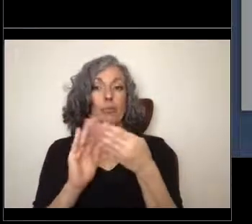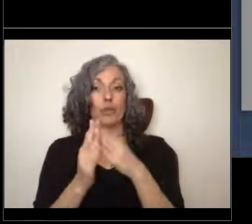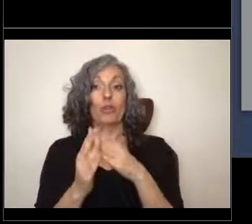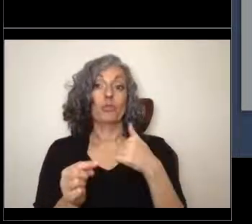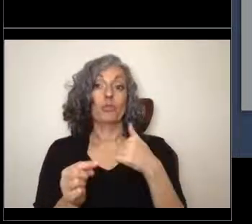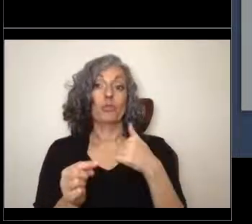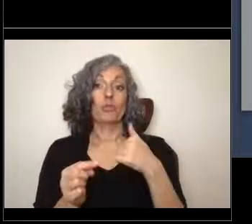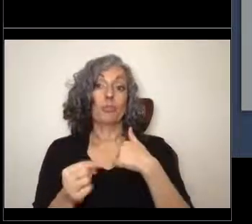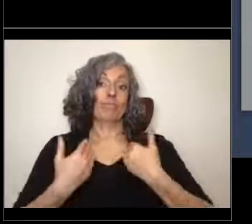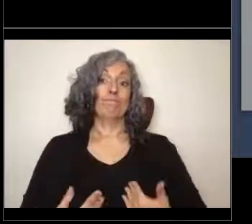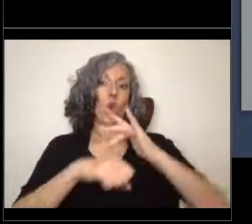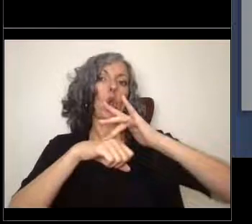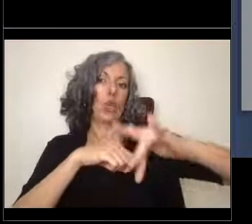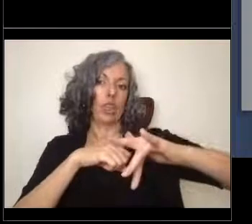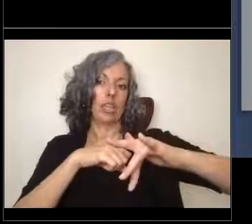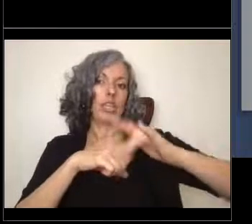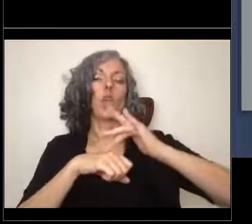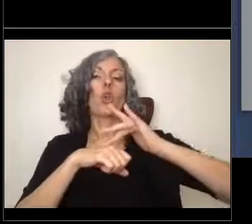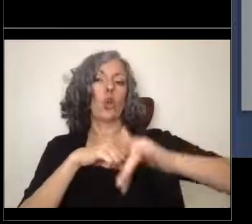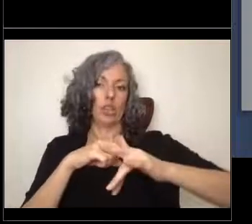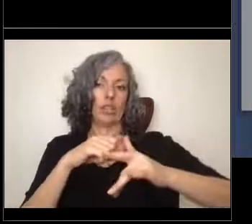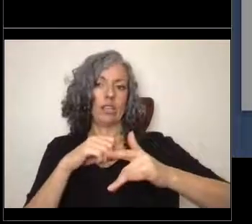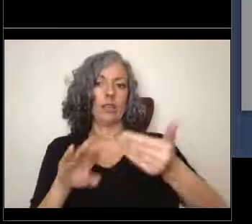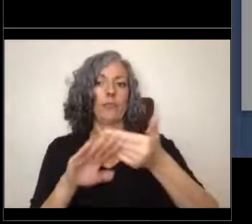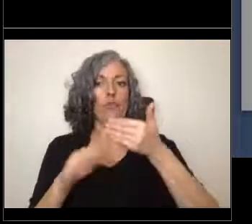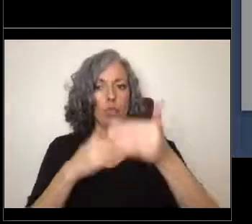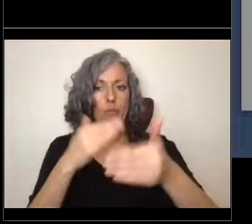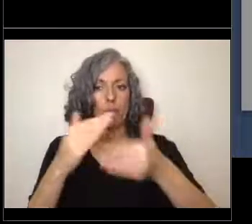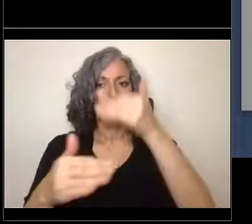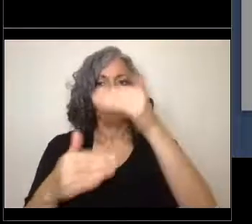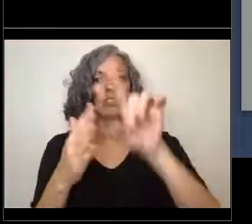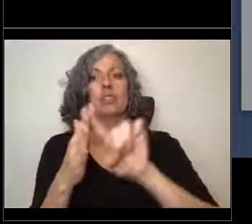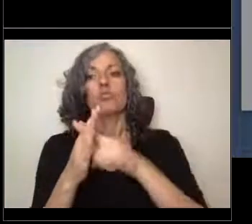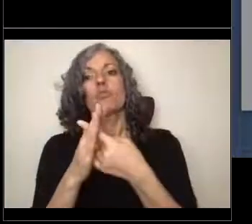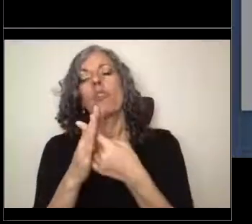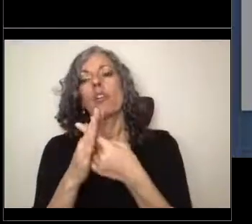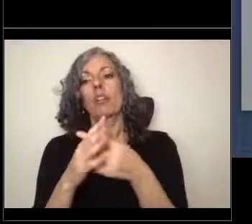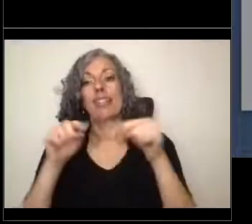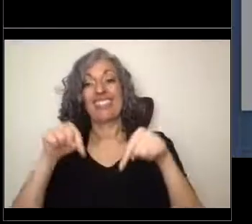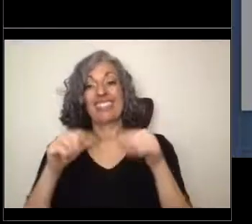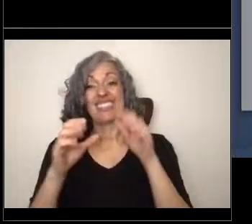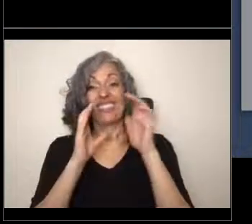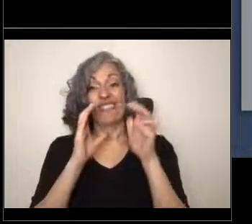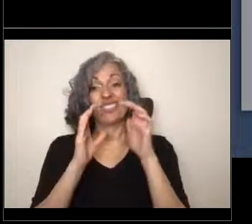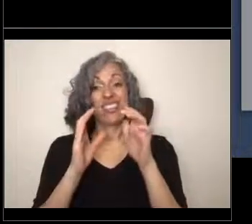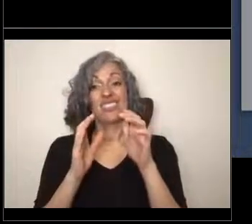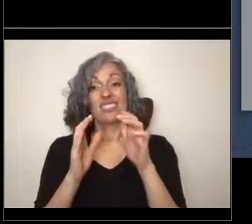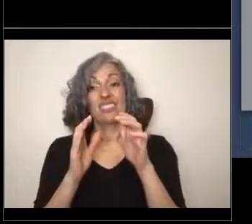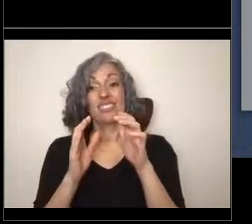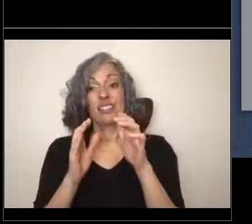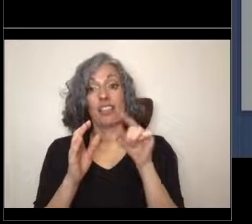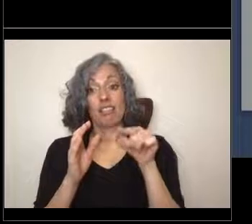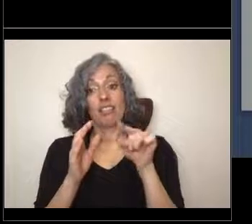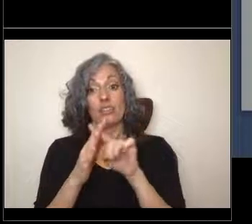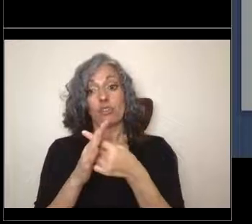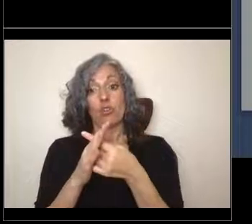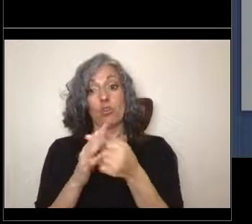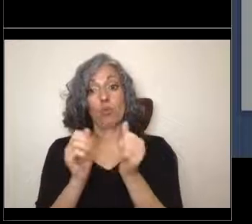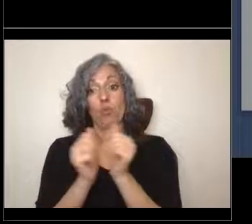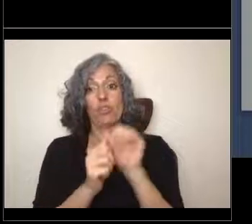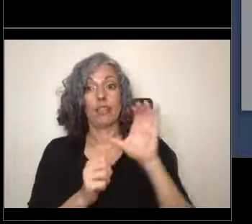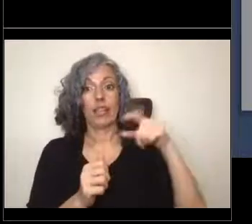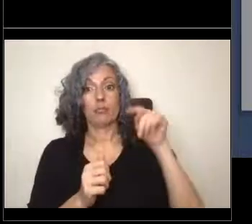earlier in the process. These conversations since the outset of the executive order that started the CAPTI process and